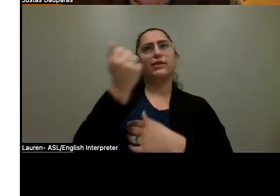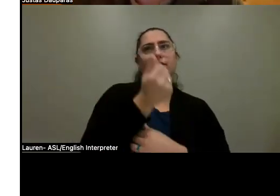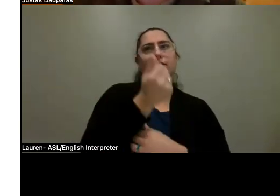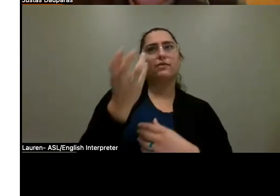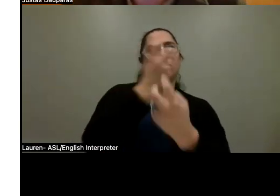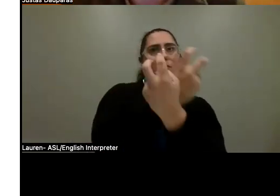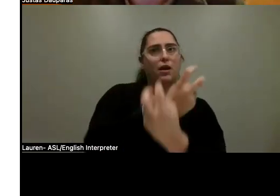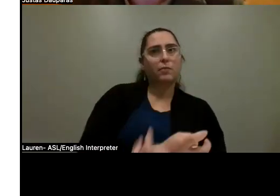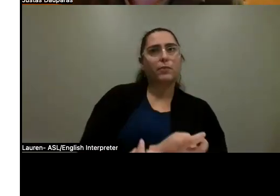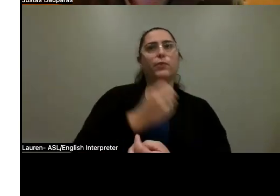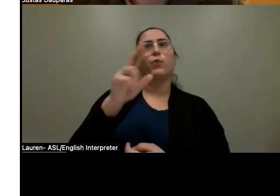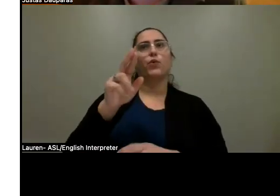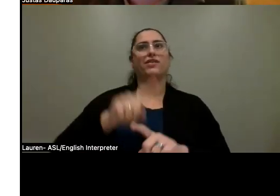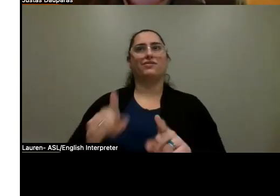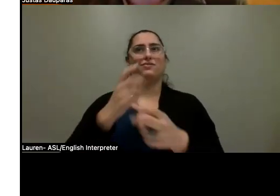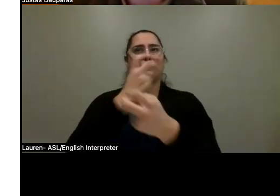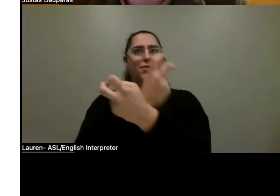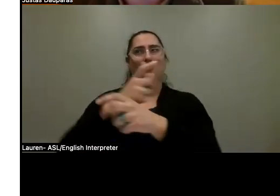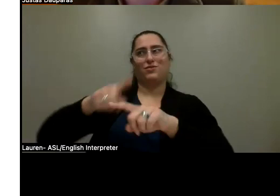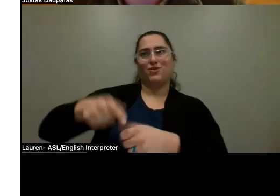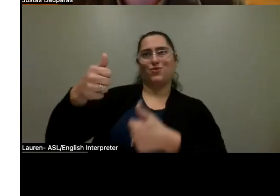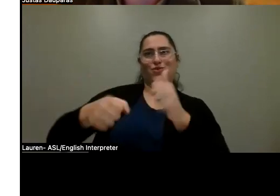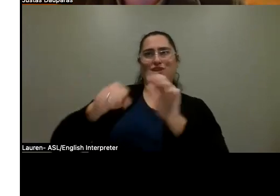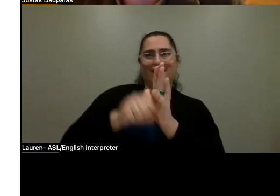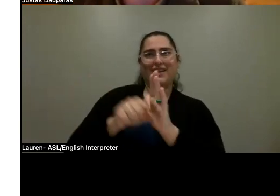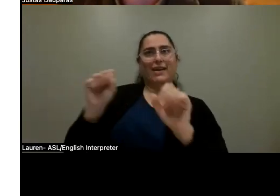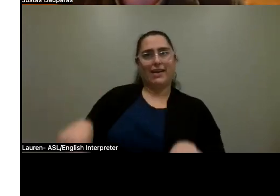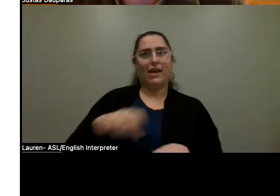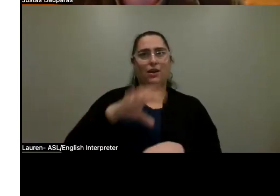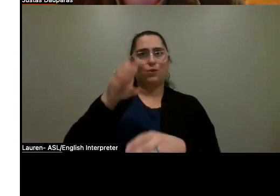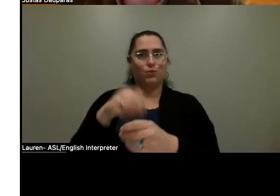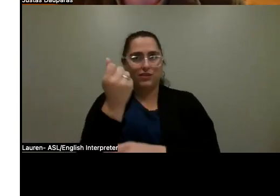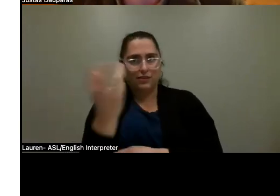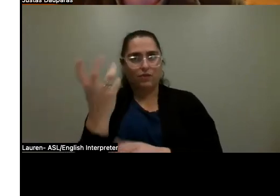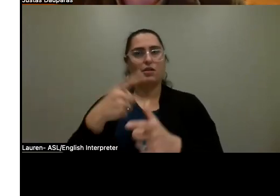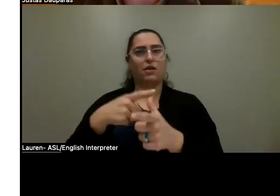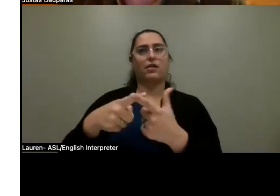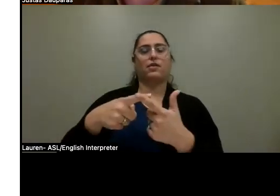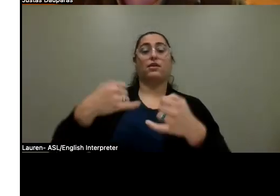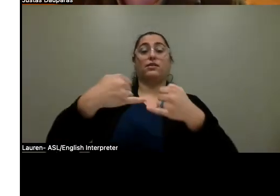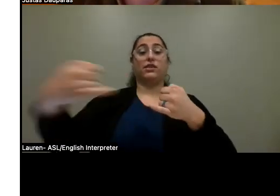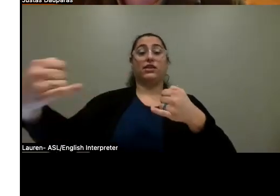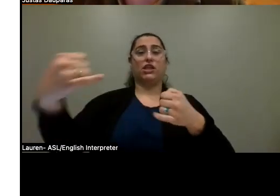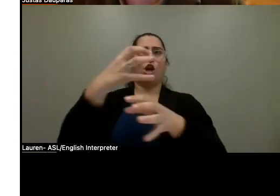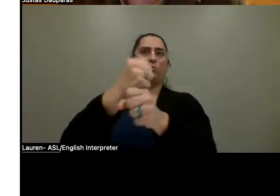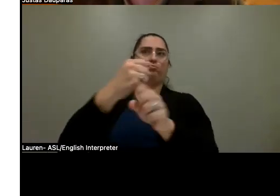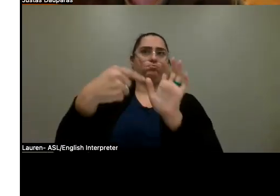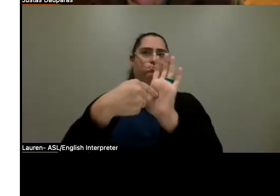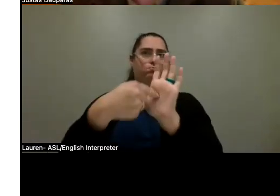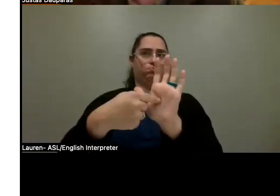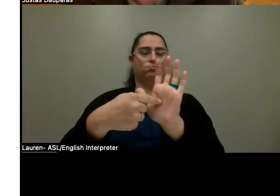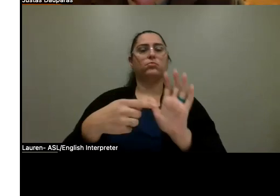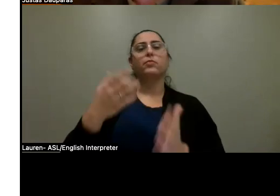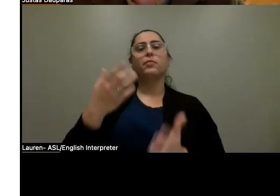different backbones in different states. There could be, and then sum them up in some linear way, where the beta is some sort of a